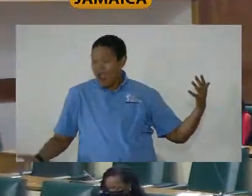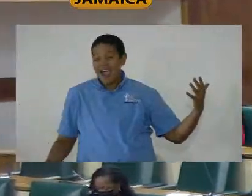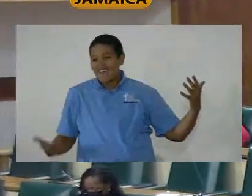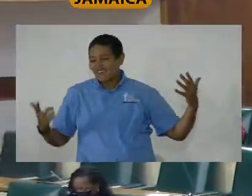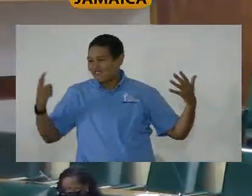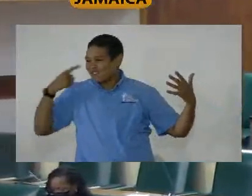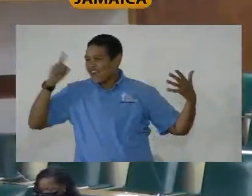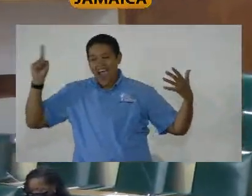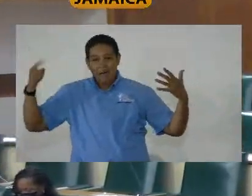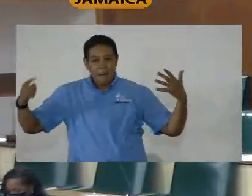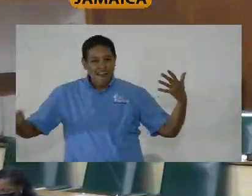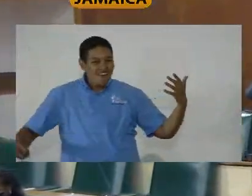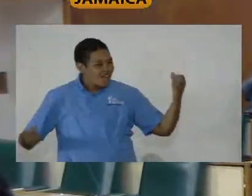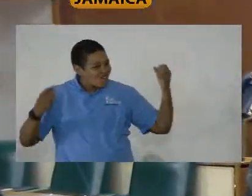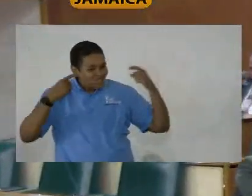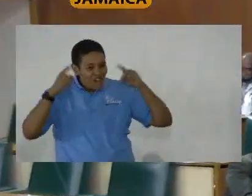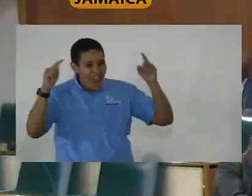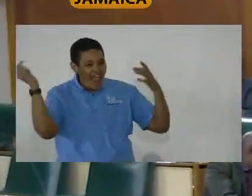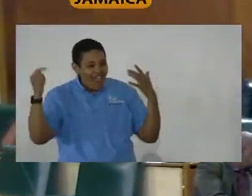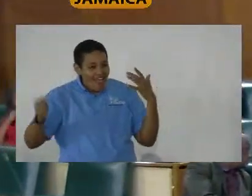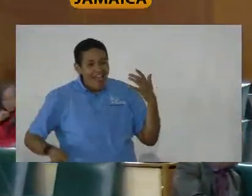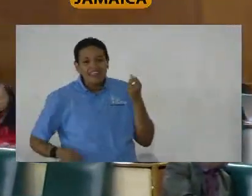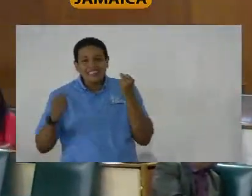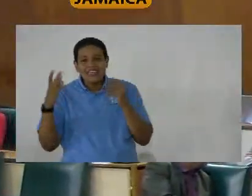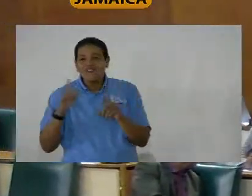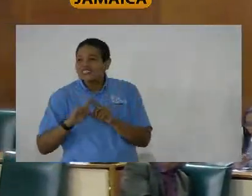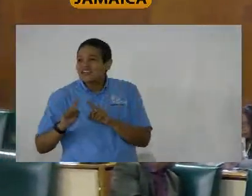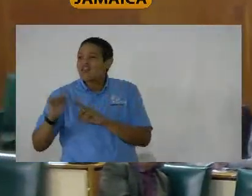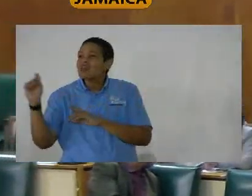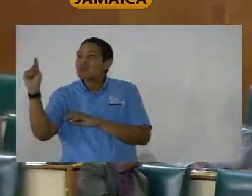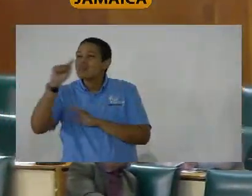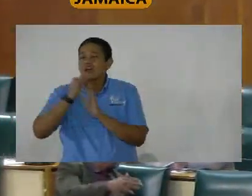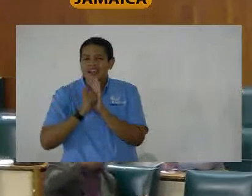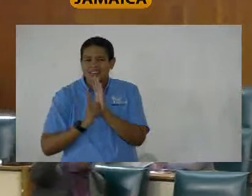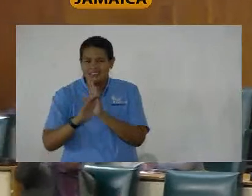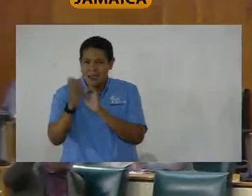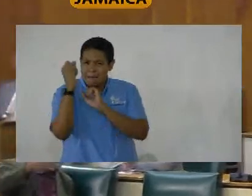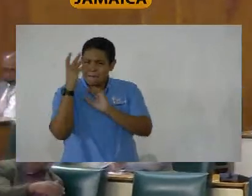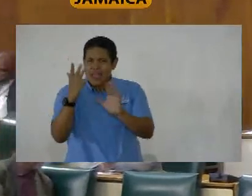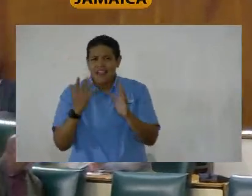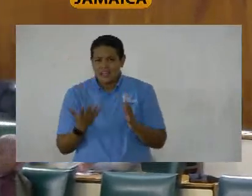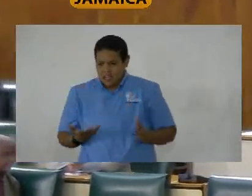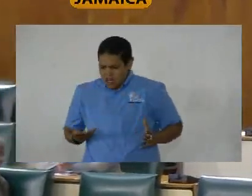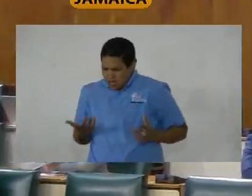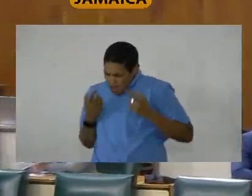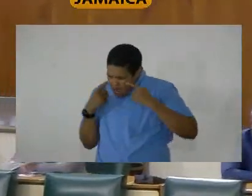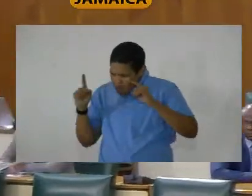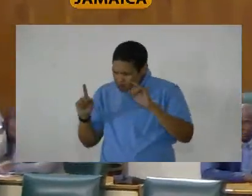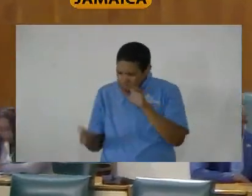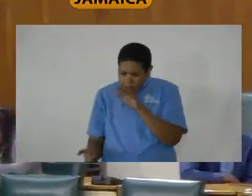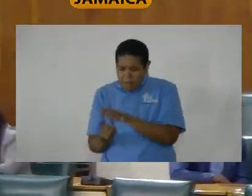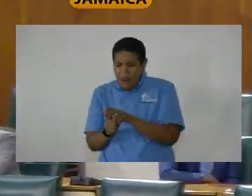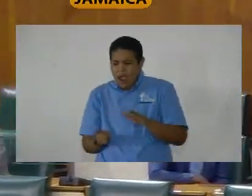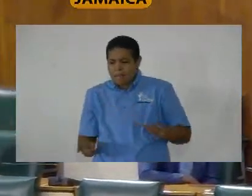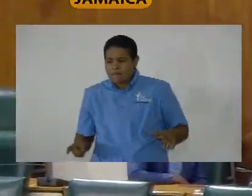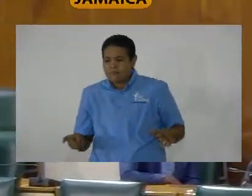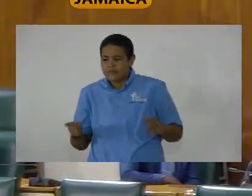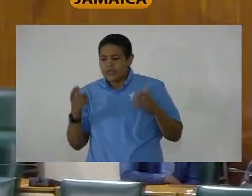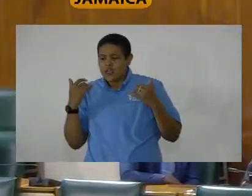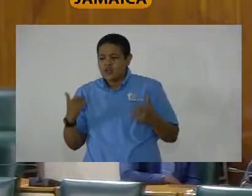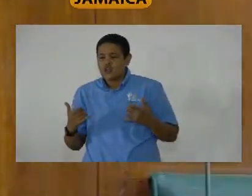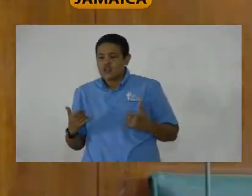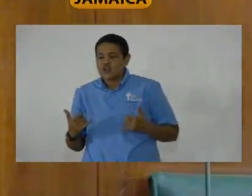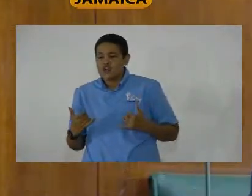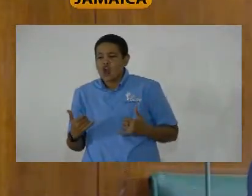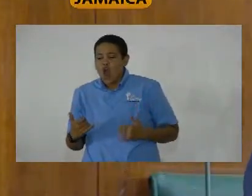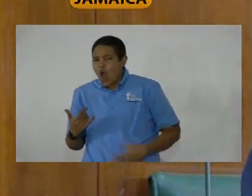several agencies. Many of the achievements are commendable. And without being invidious,